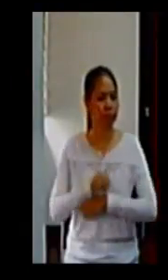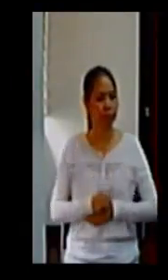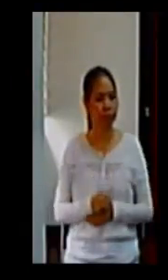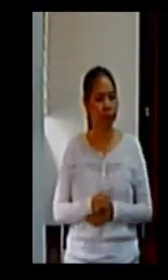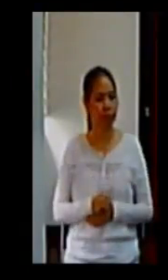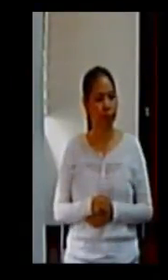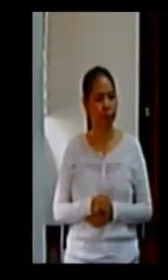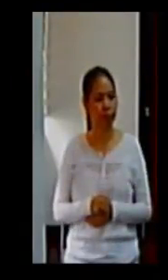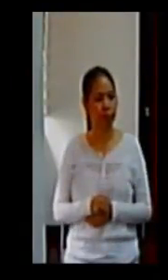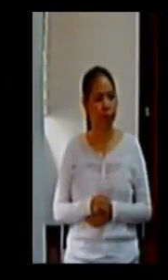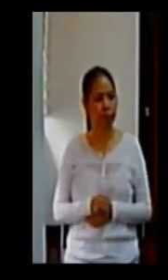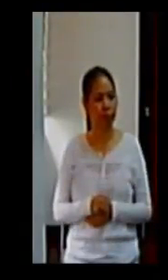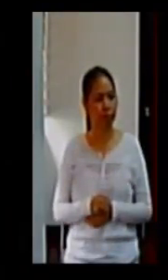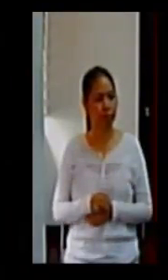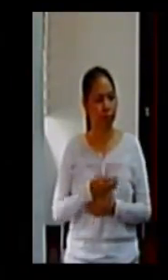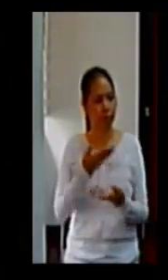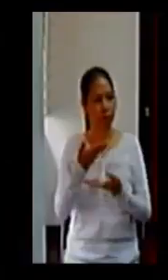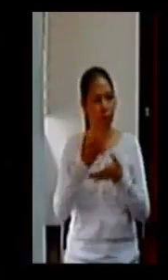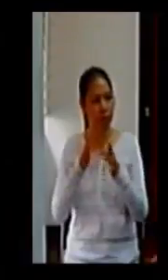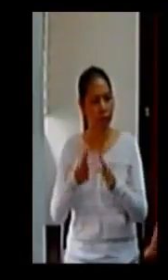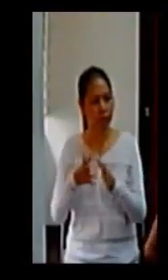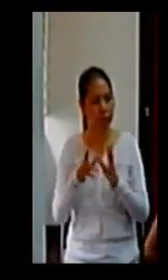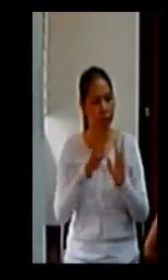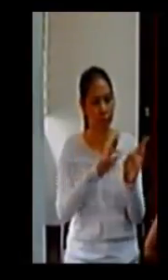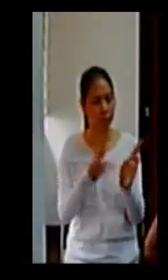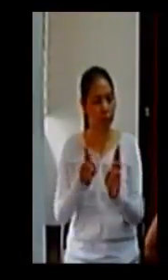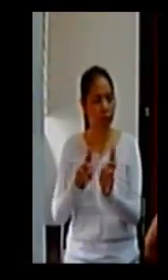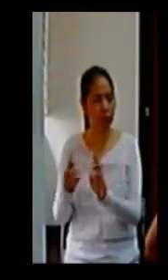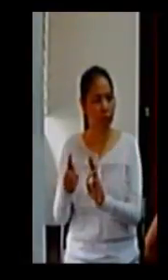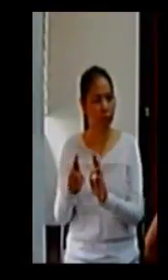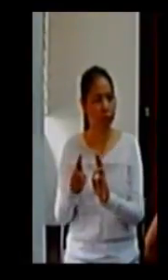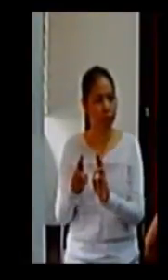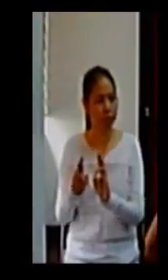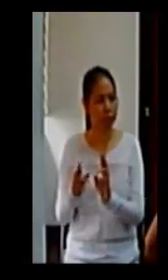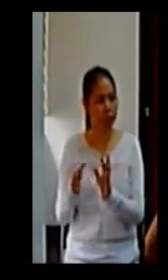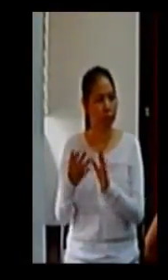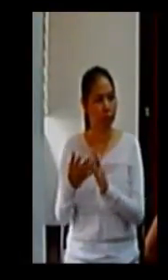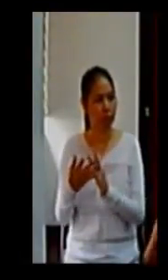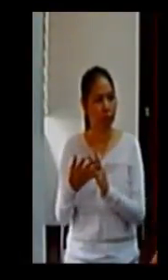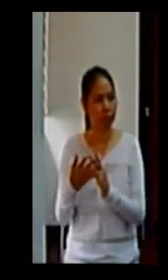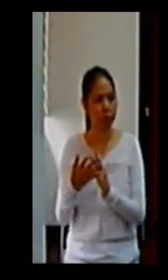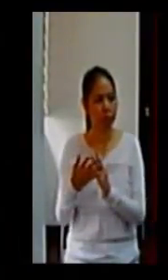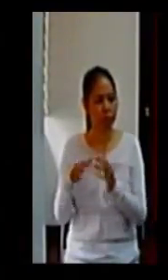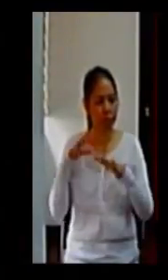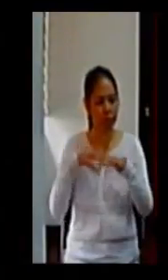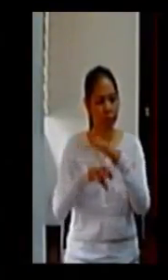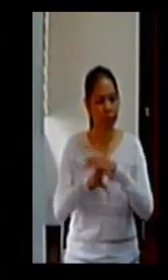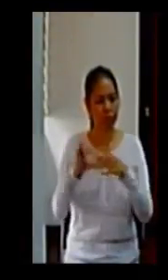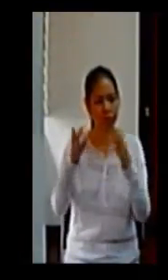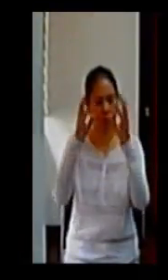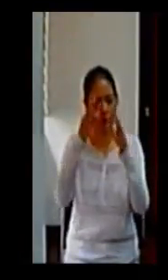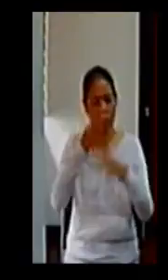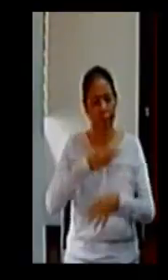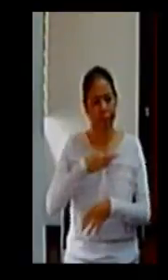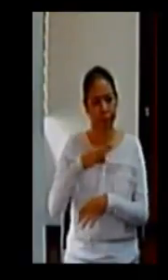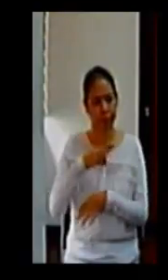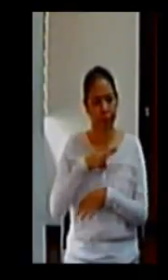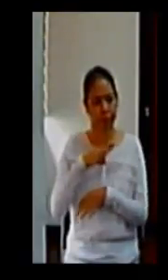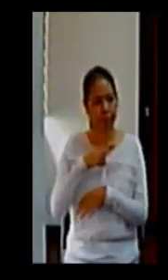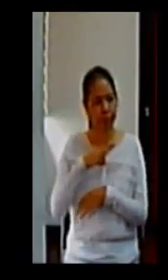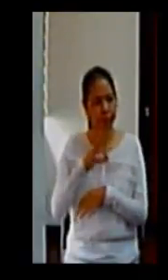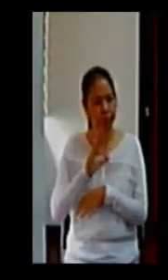Councils, are you ready to present your witnesses? May you please enter first your formal appearances. Good morning, Your